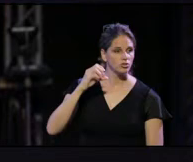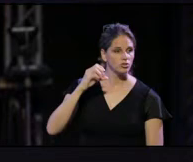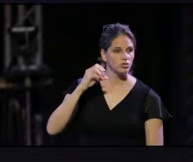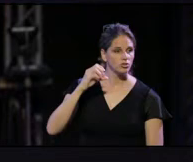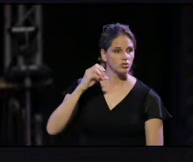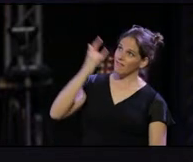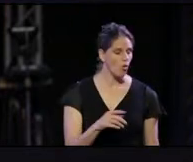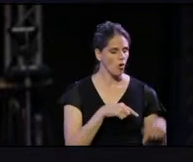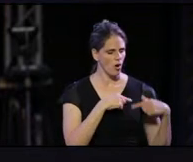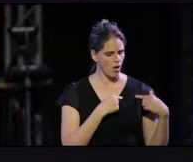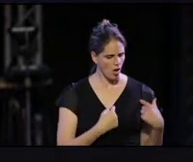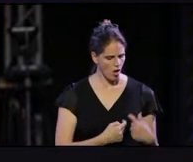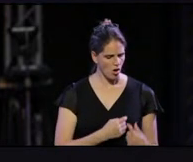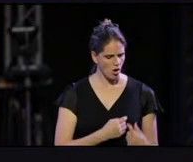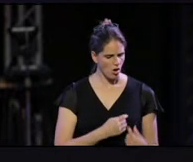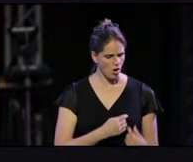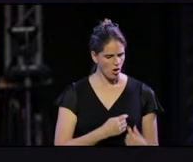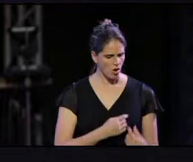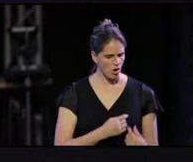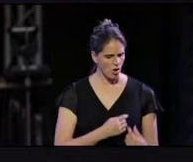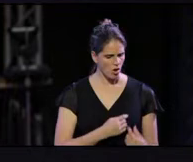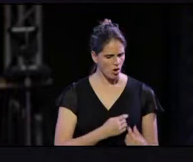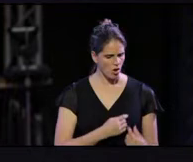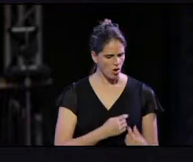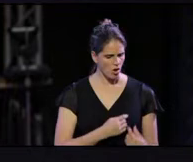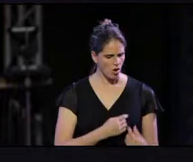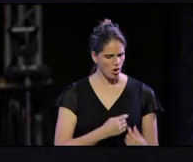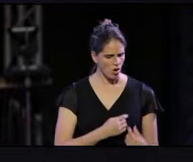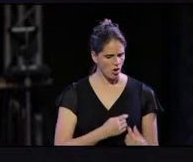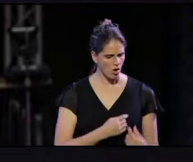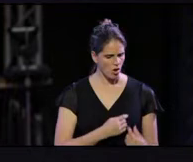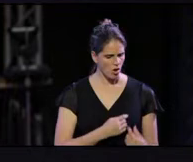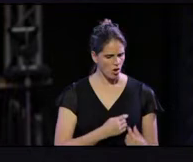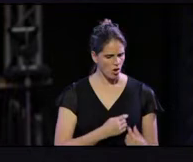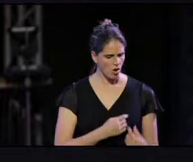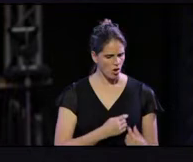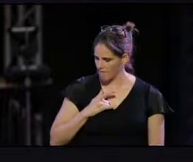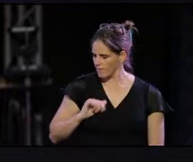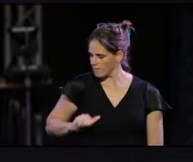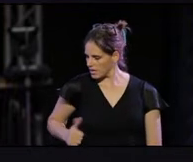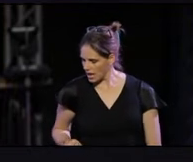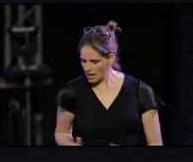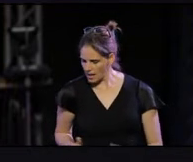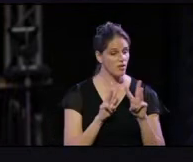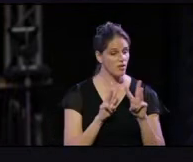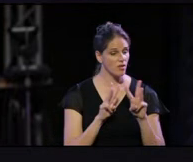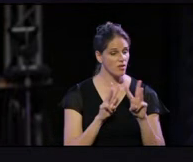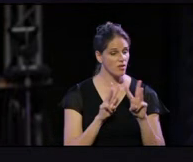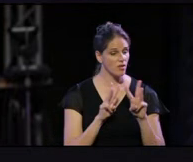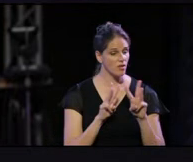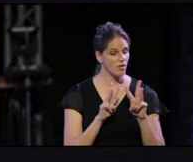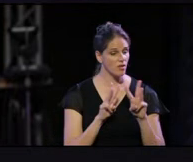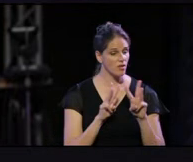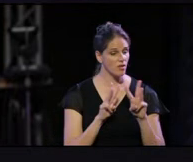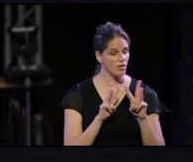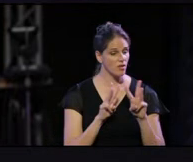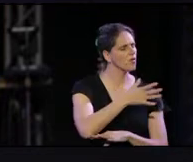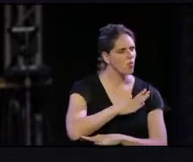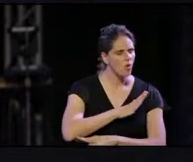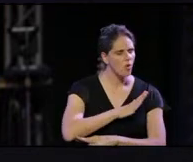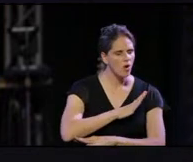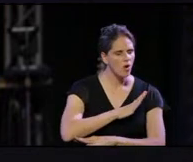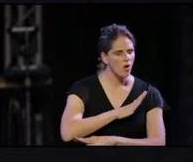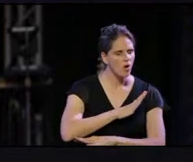to love him, love our neighbor as much as we love us, that's where it's found. And